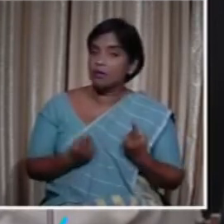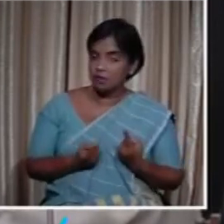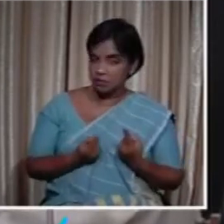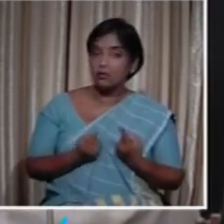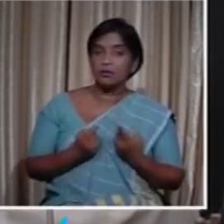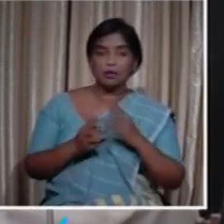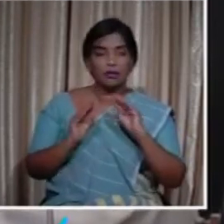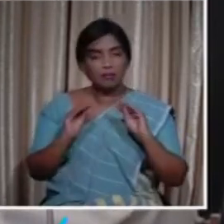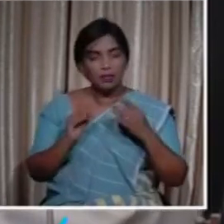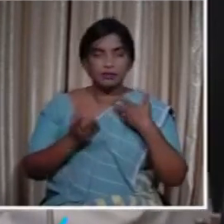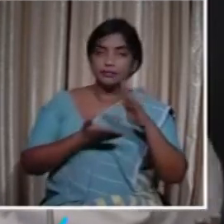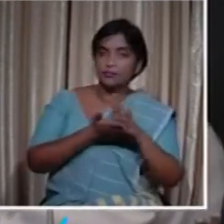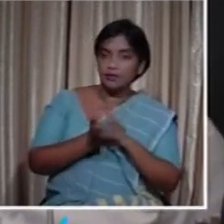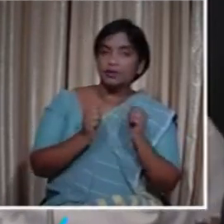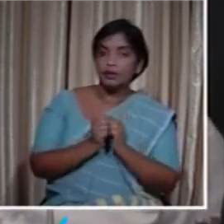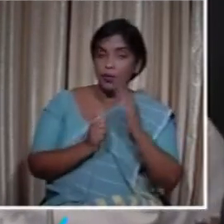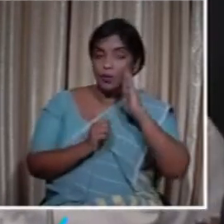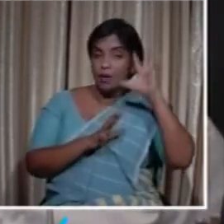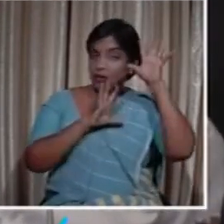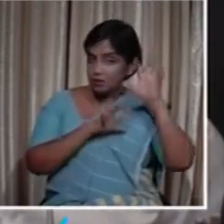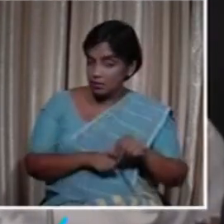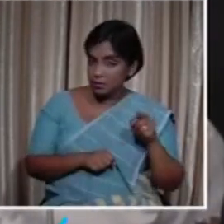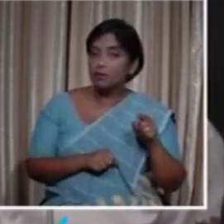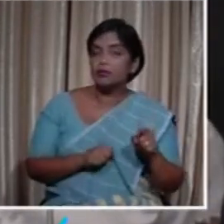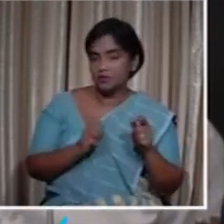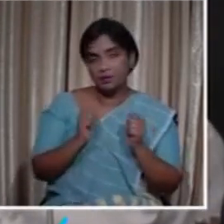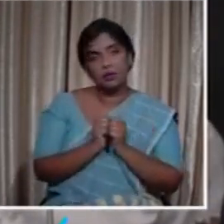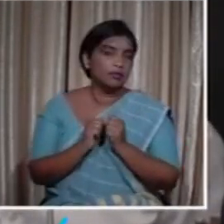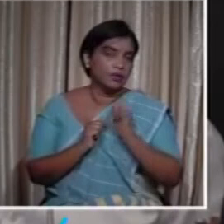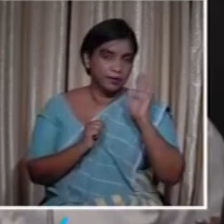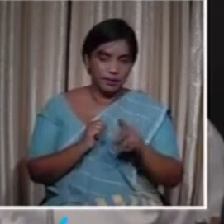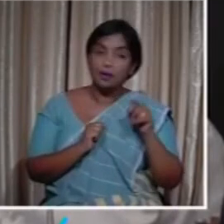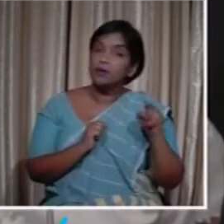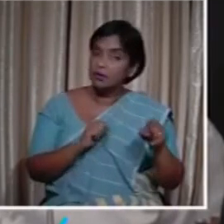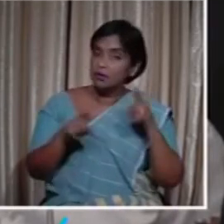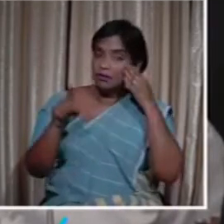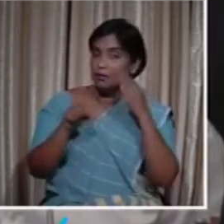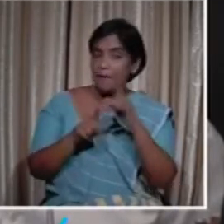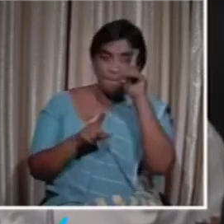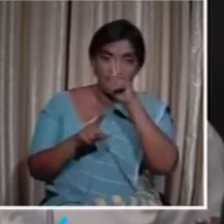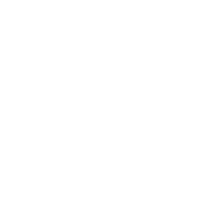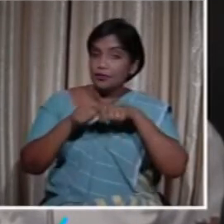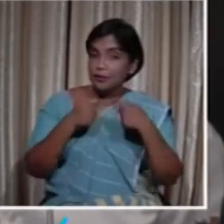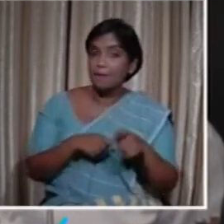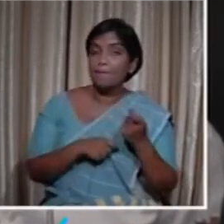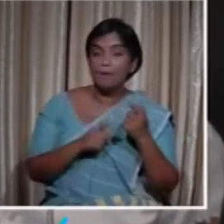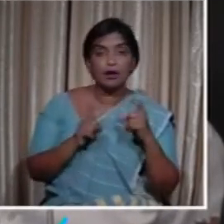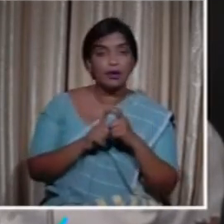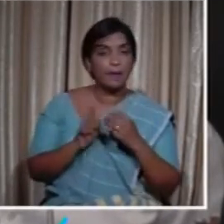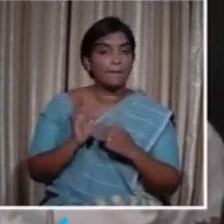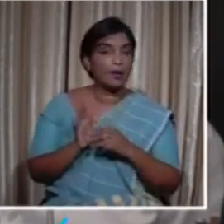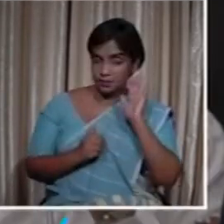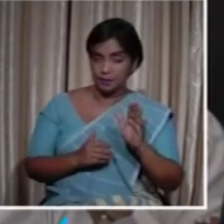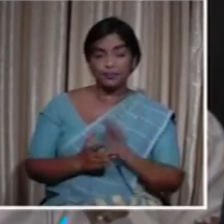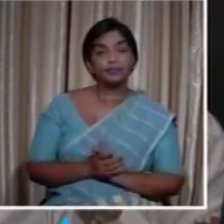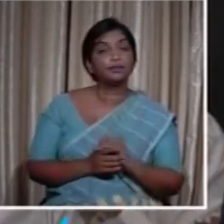well as tea, rubber, coconut and export crops. In this context, we need $5 billion to ensure our daily lives are not